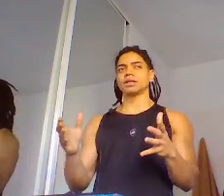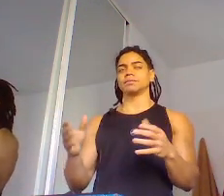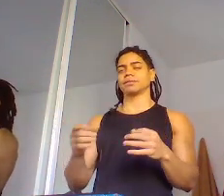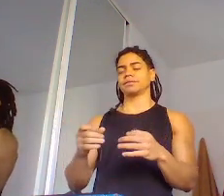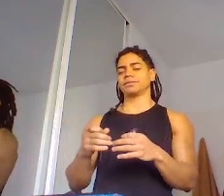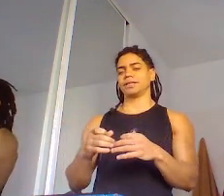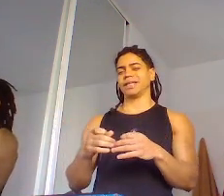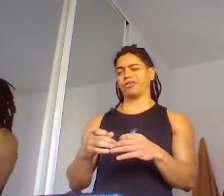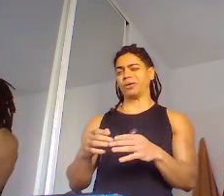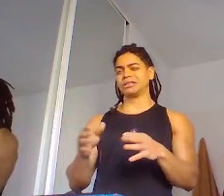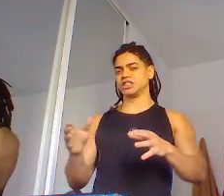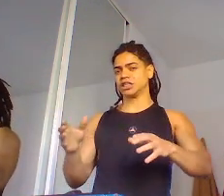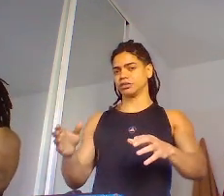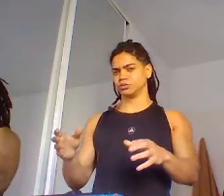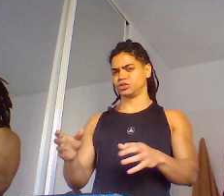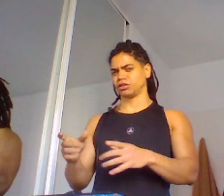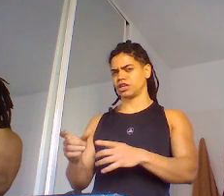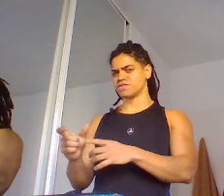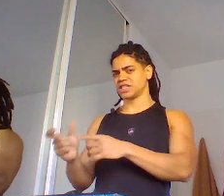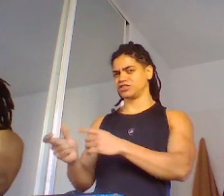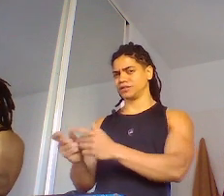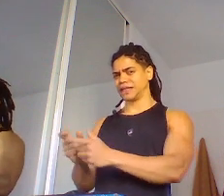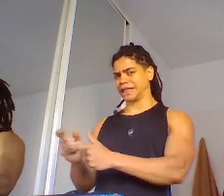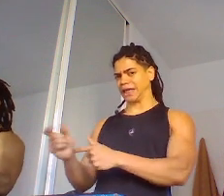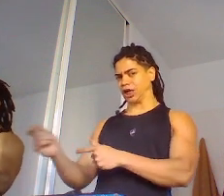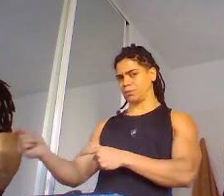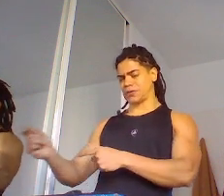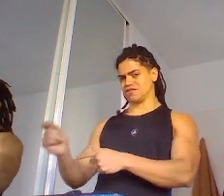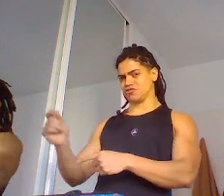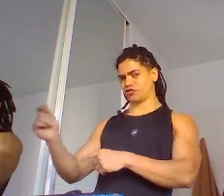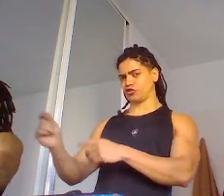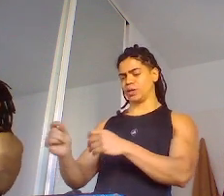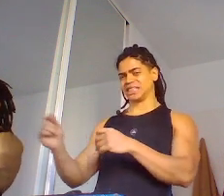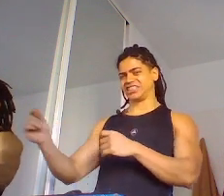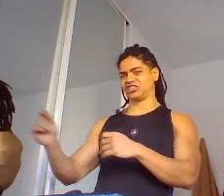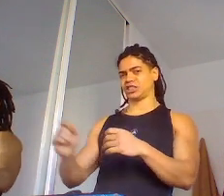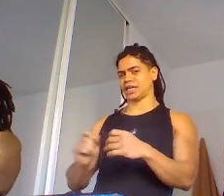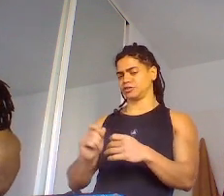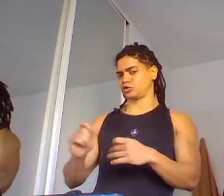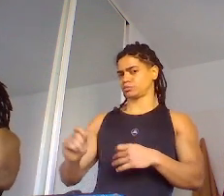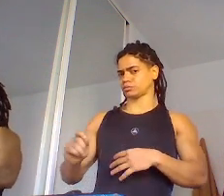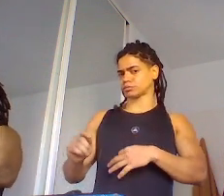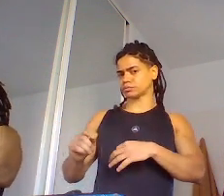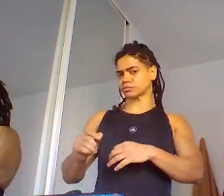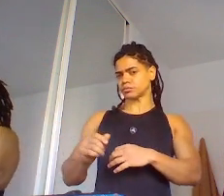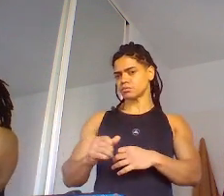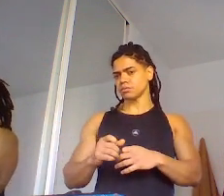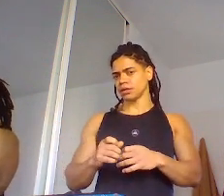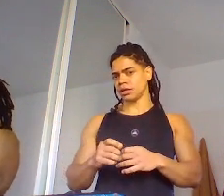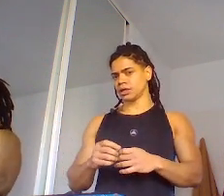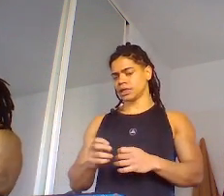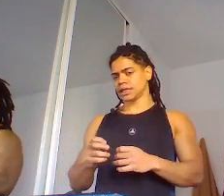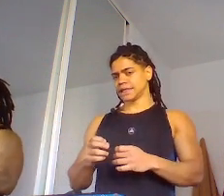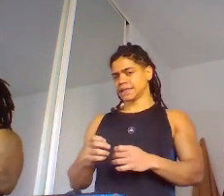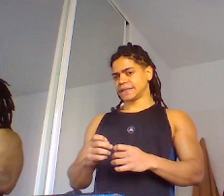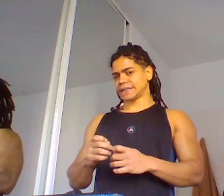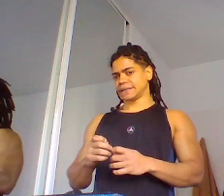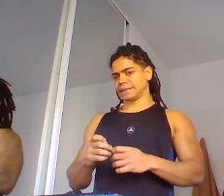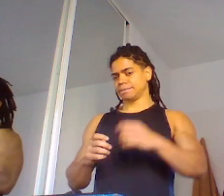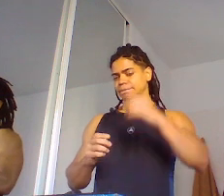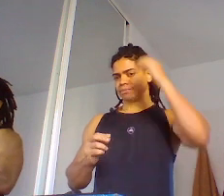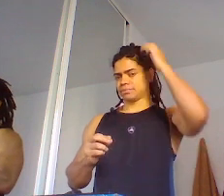trademark, the trade secrets, which are confidential data that a company used to exchange